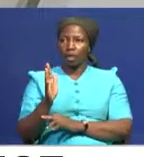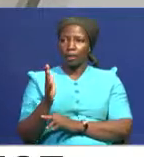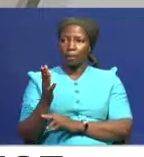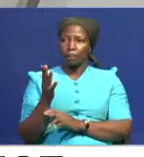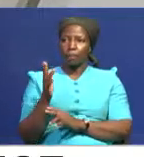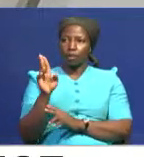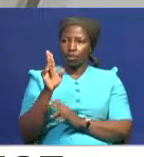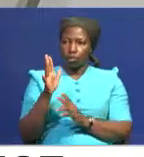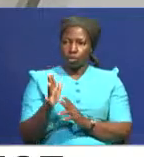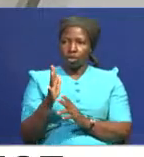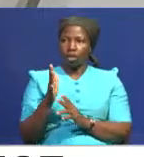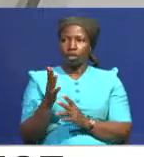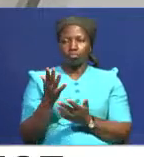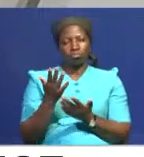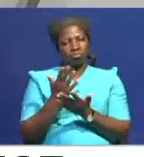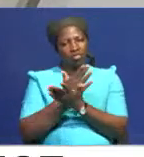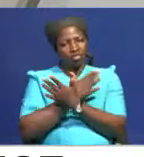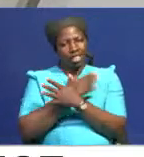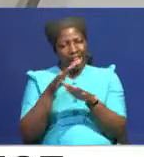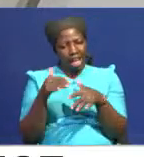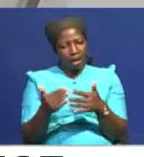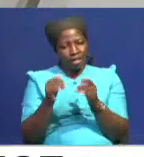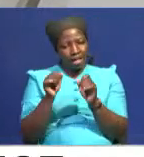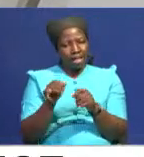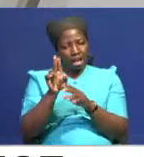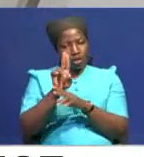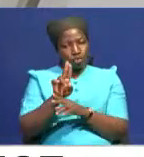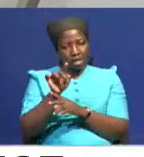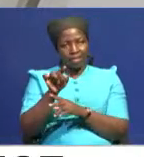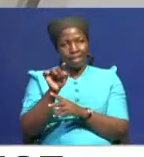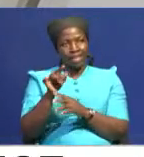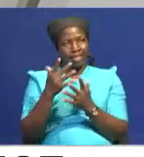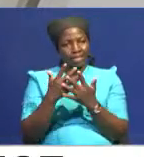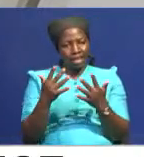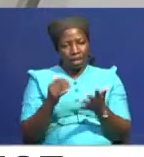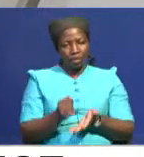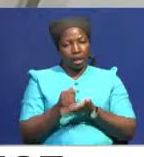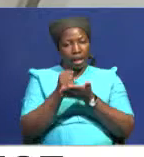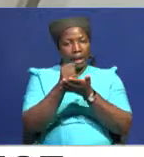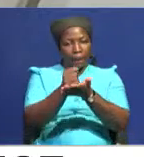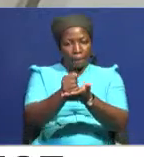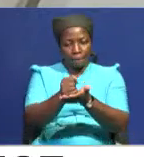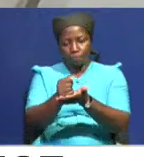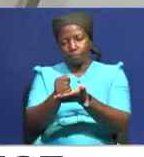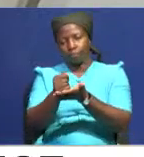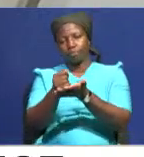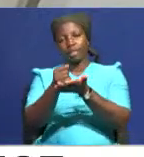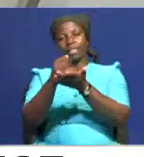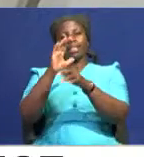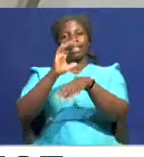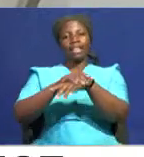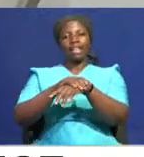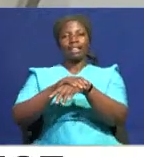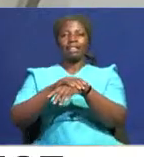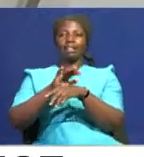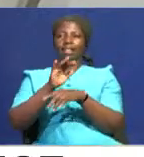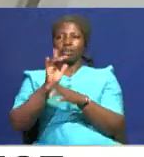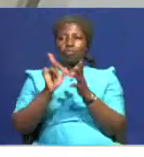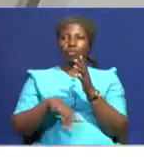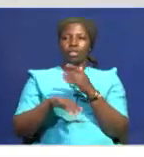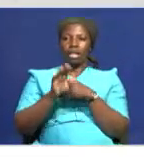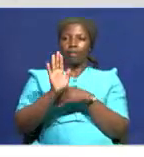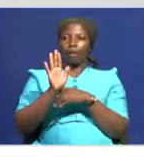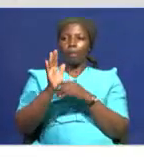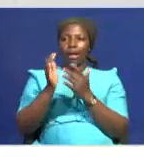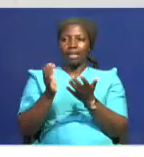user convenience, in how best they can use these appliances to help them get what their needs are.